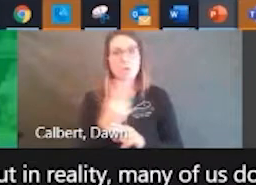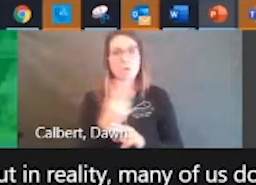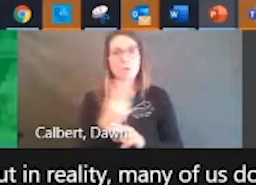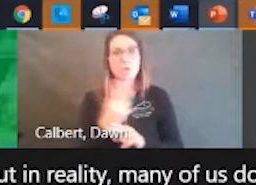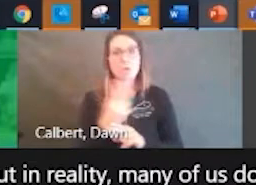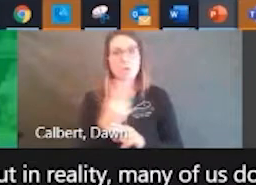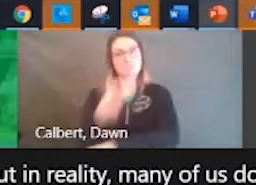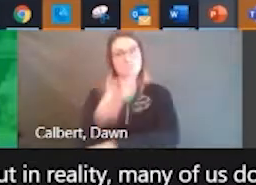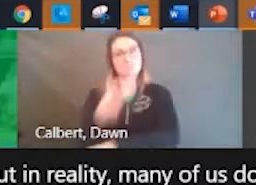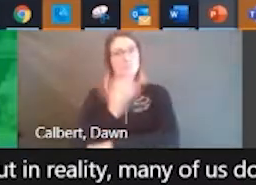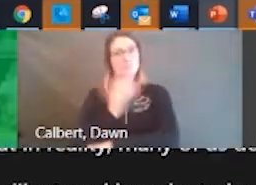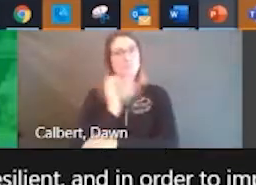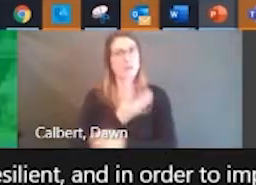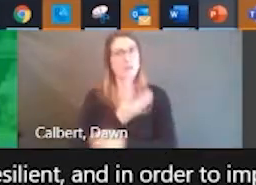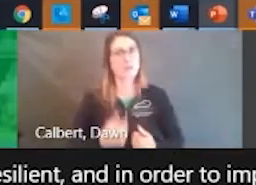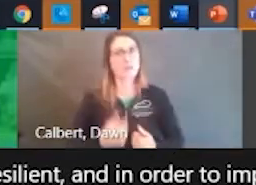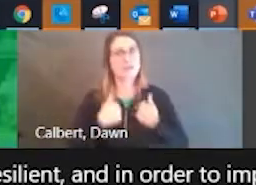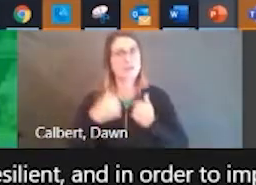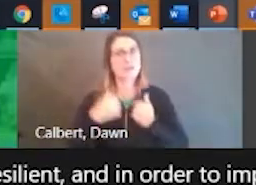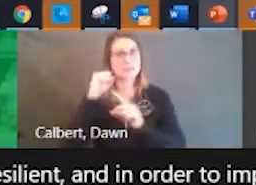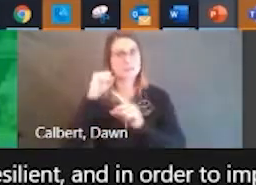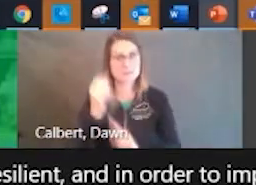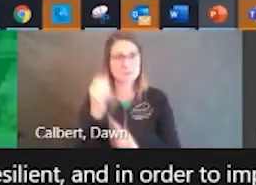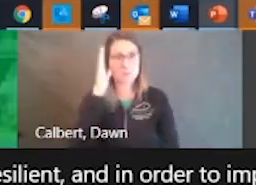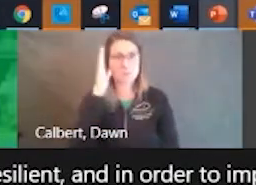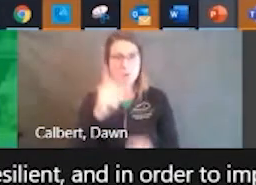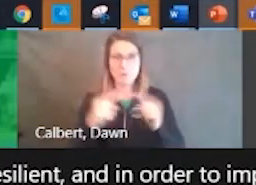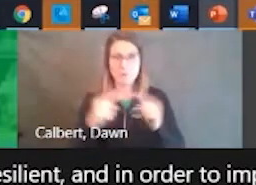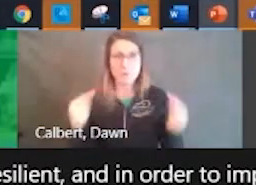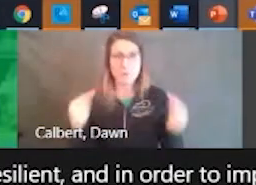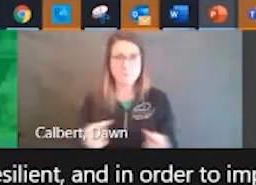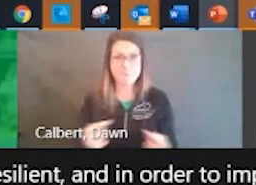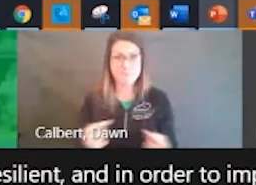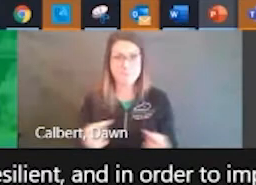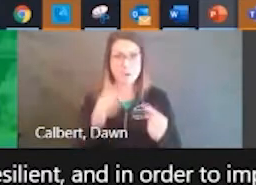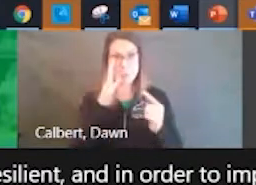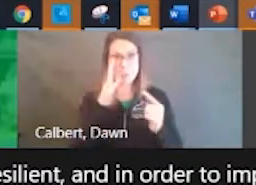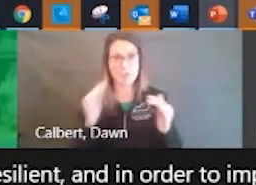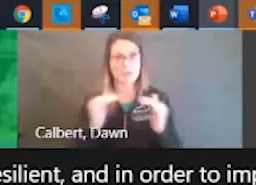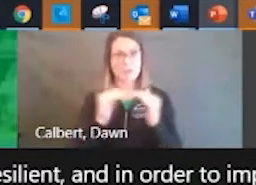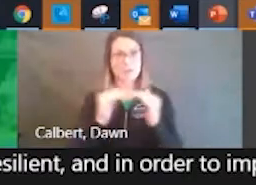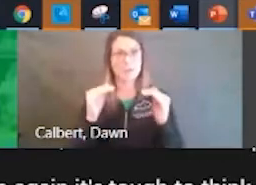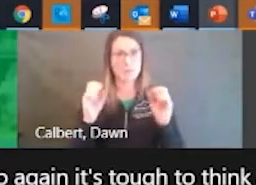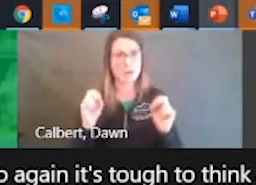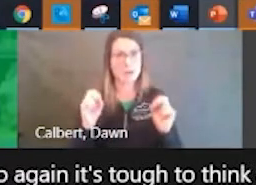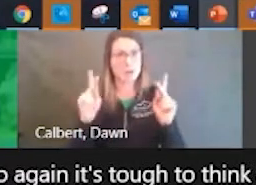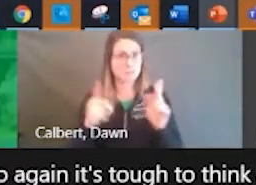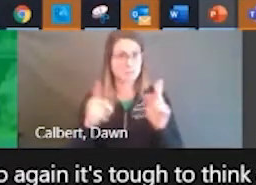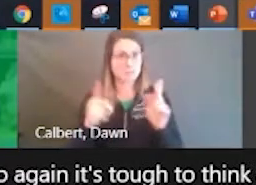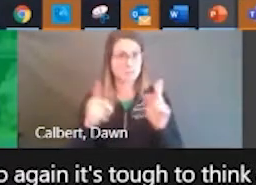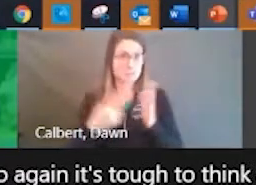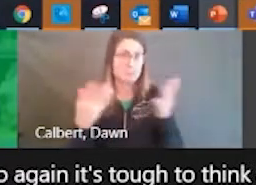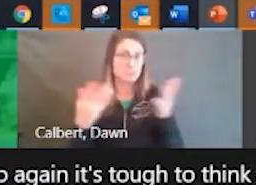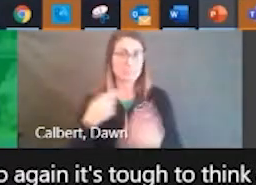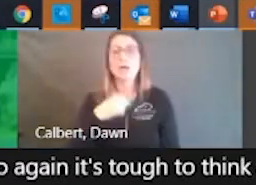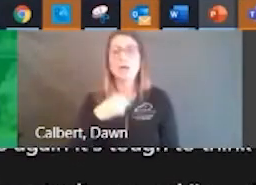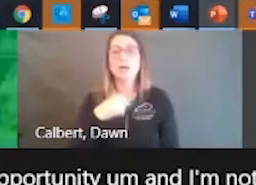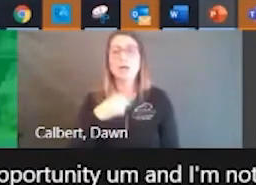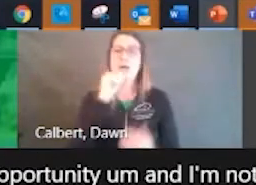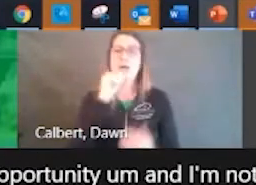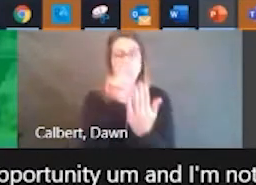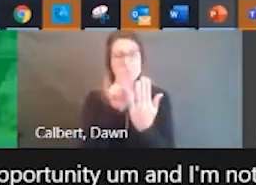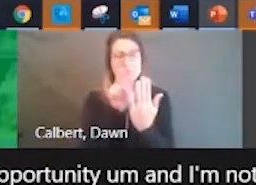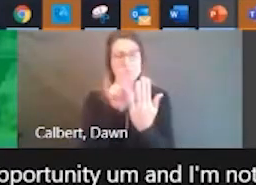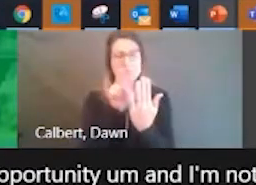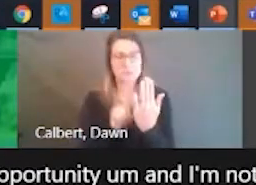So again, it's tough to think about, but pain can actually equal opportunity. And I'm not going to read a bunch to you this morning, but I do think this one is